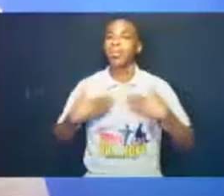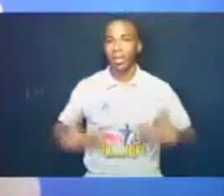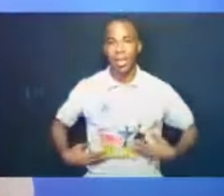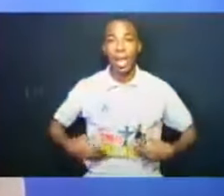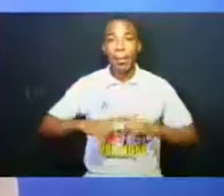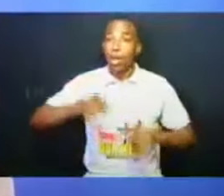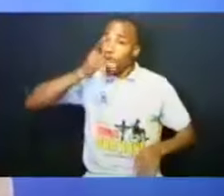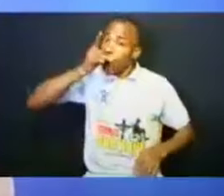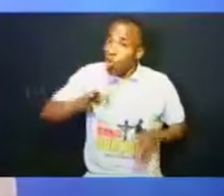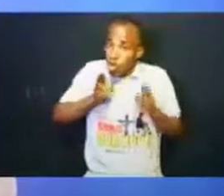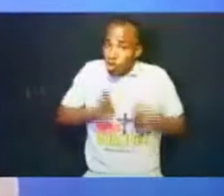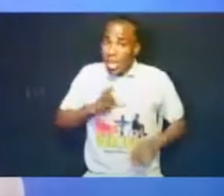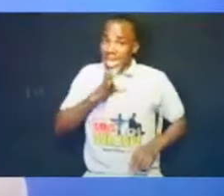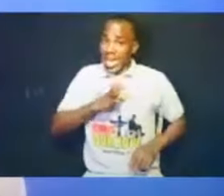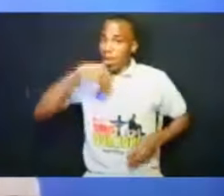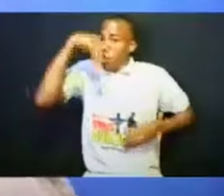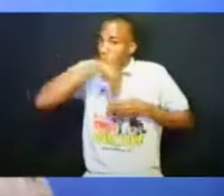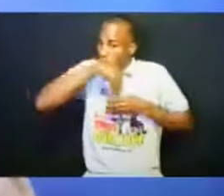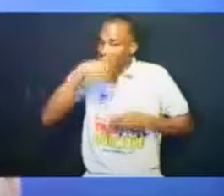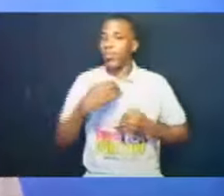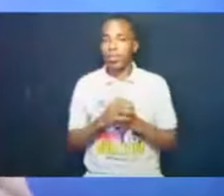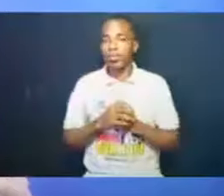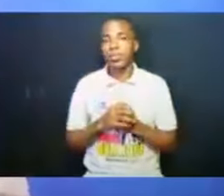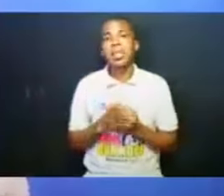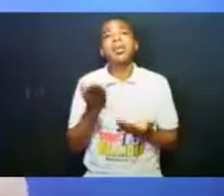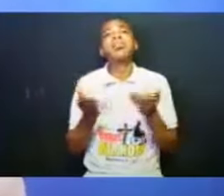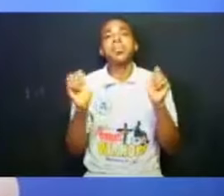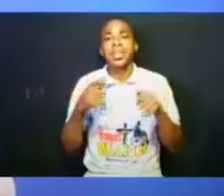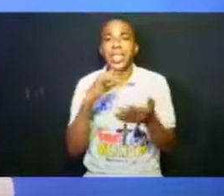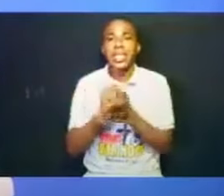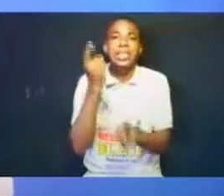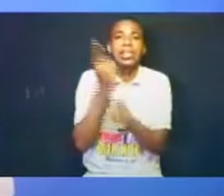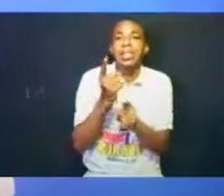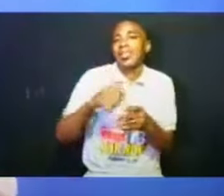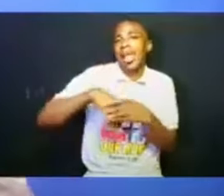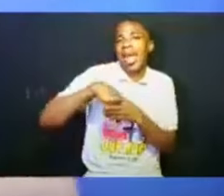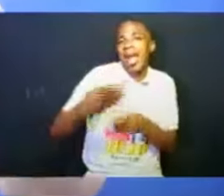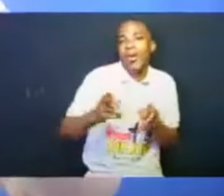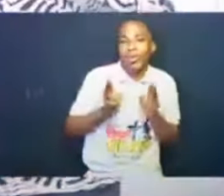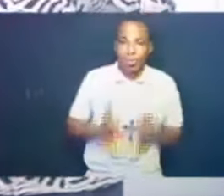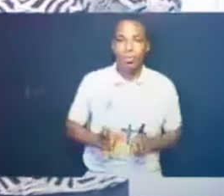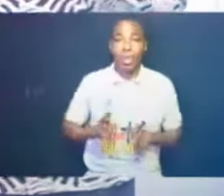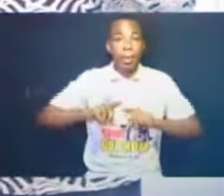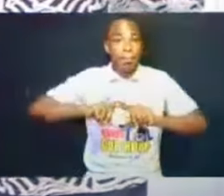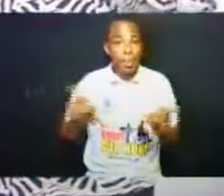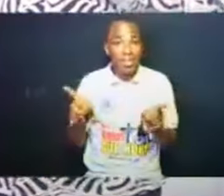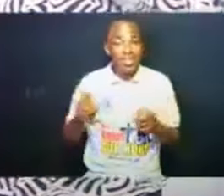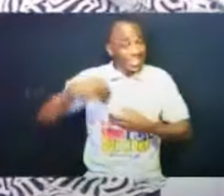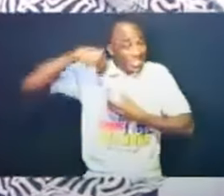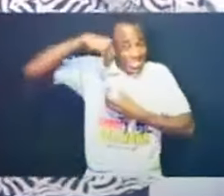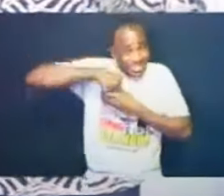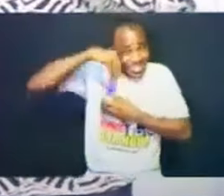real man. If you like, the outer man. But you see, the inner man,